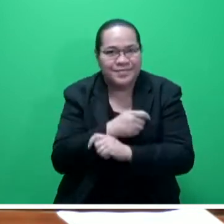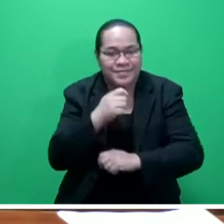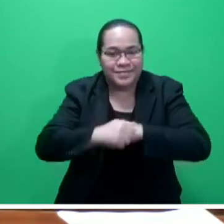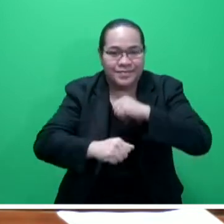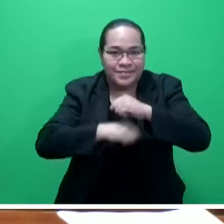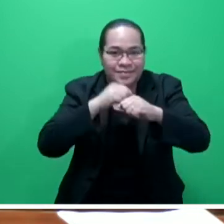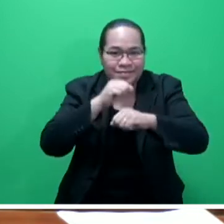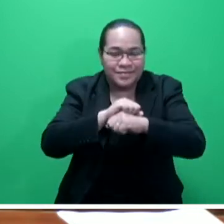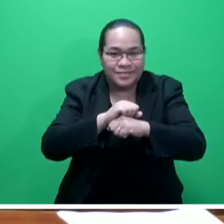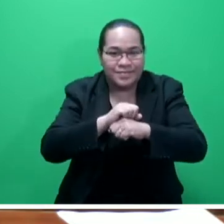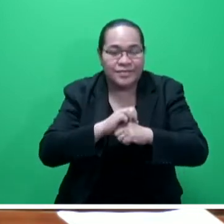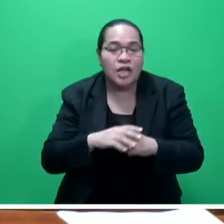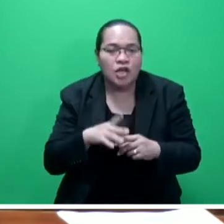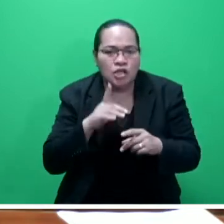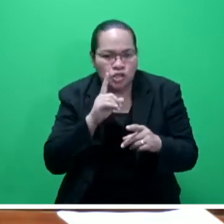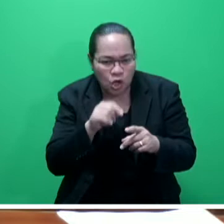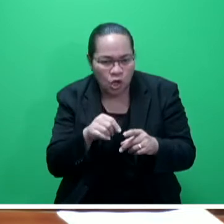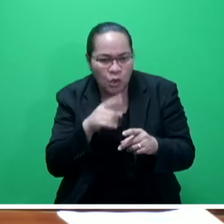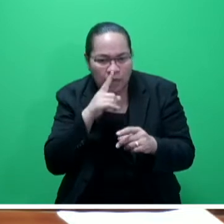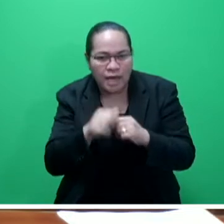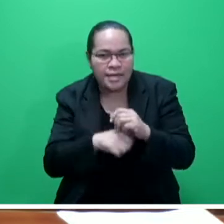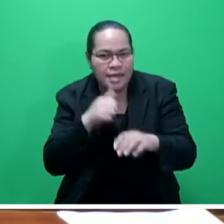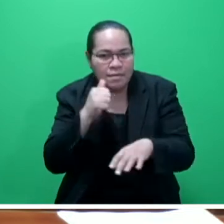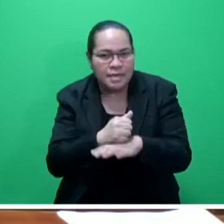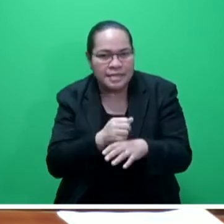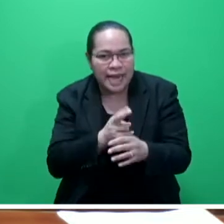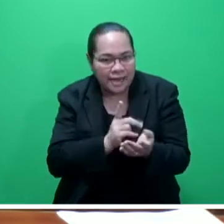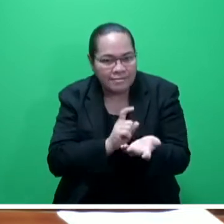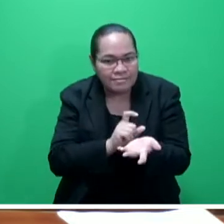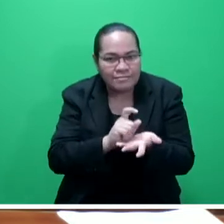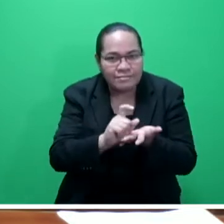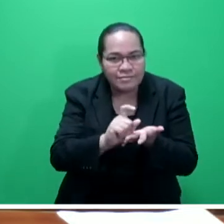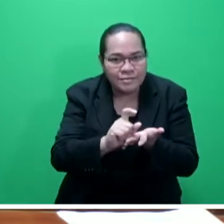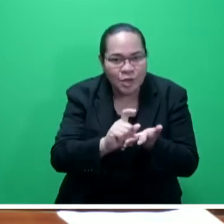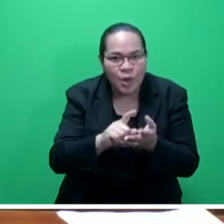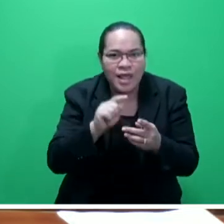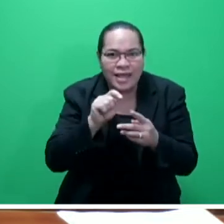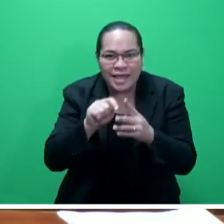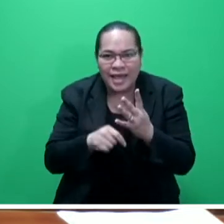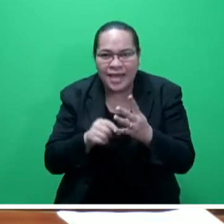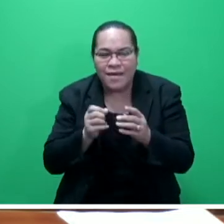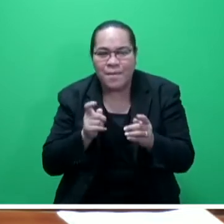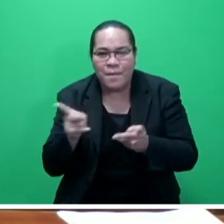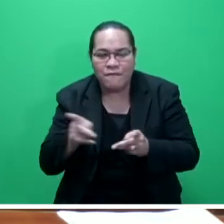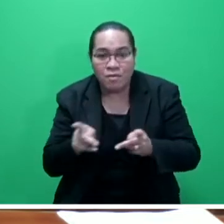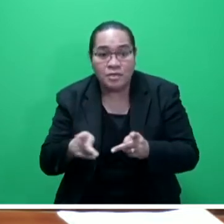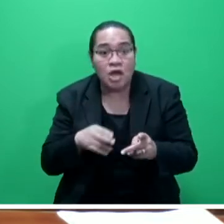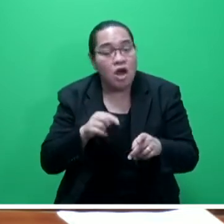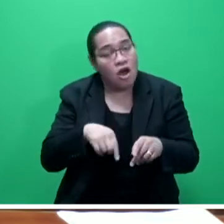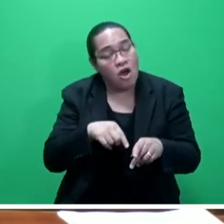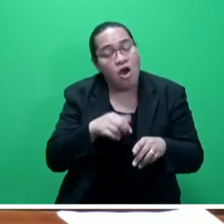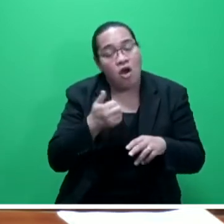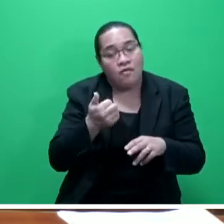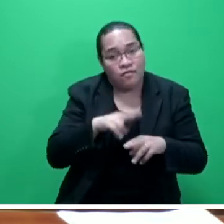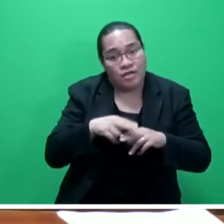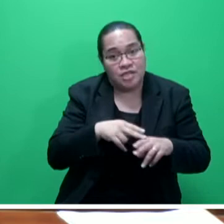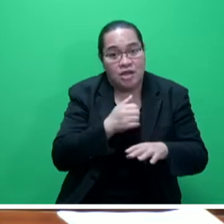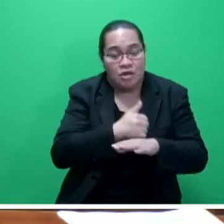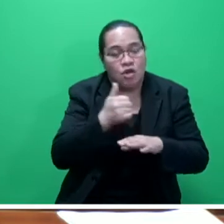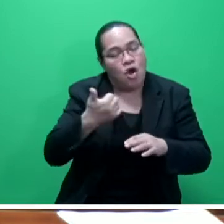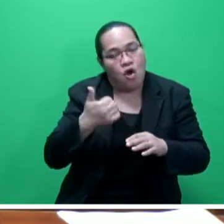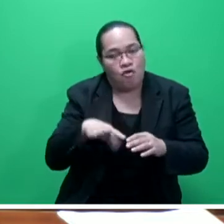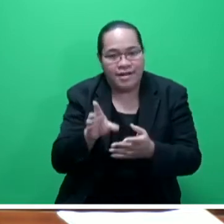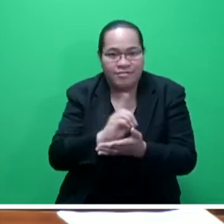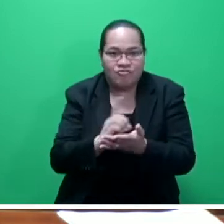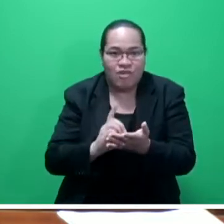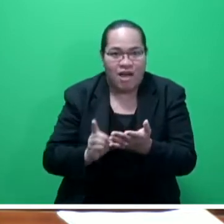to encourage accountability through its key performance indicators. Water Authority has now developed a draft strategic plan for the